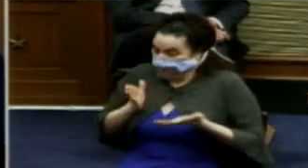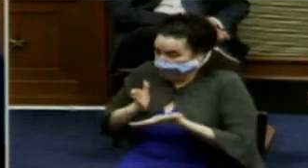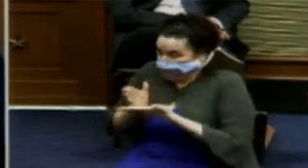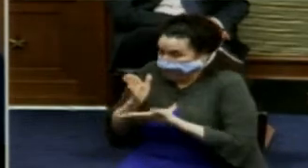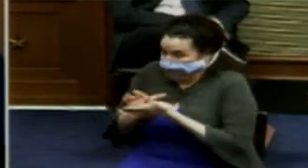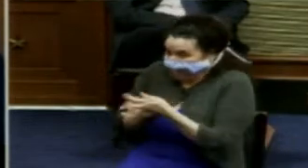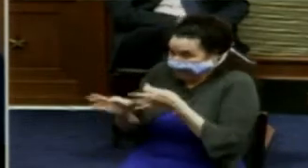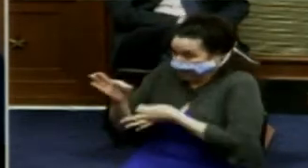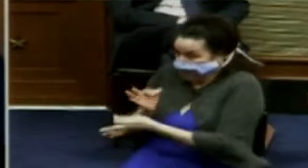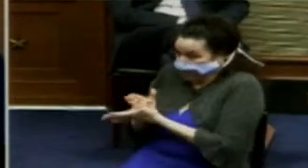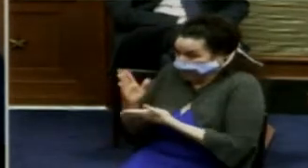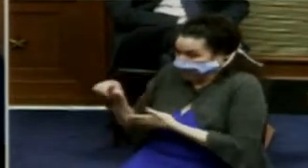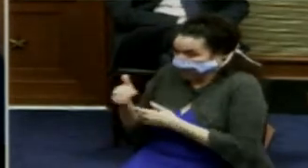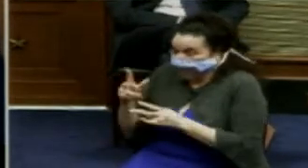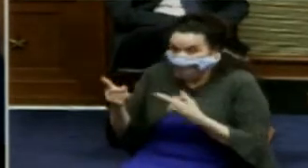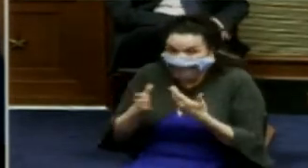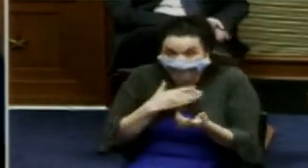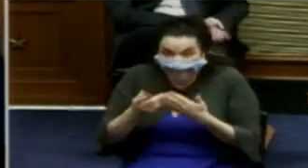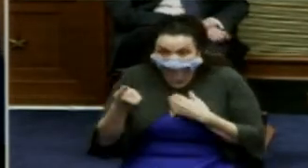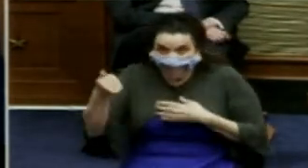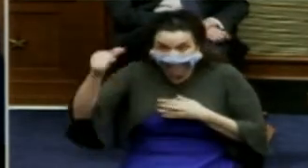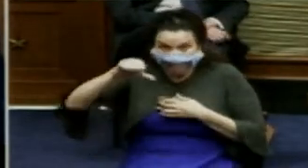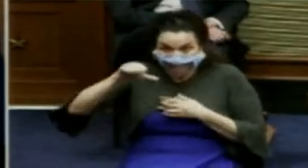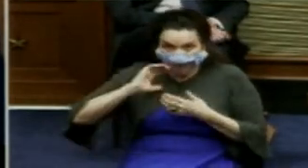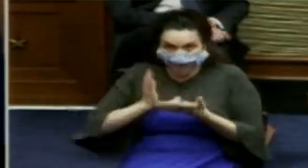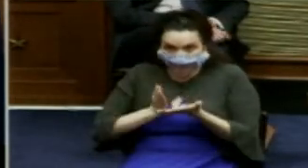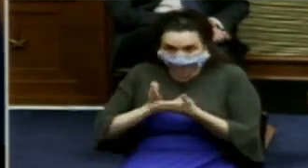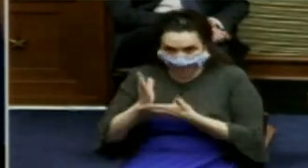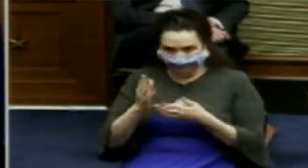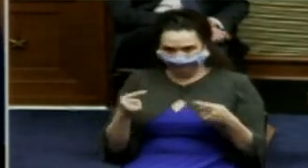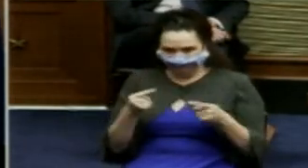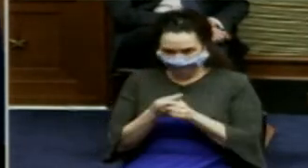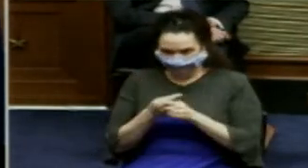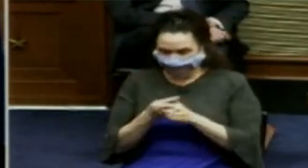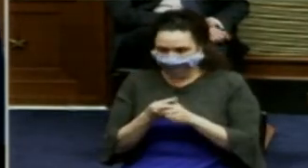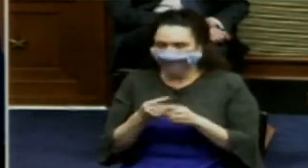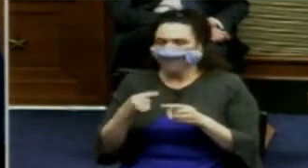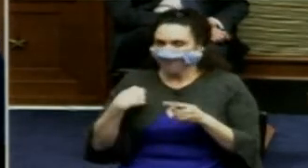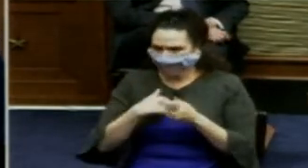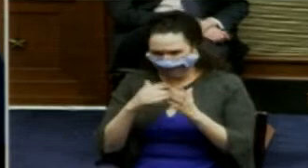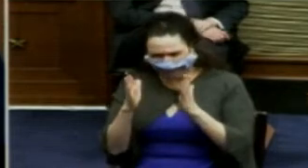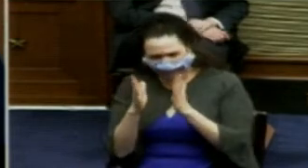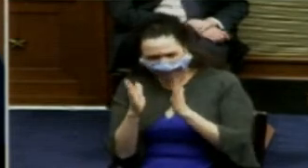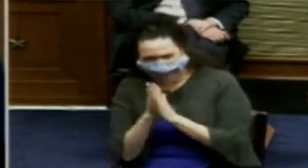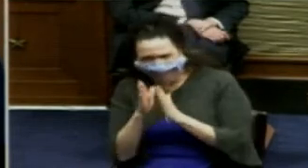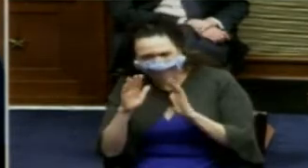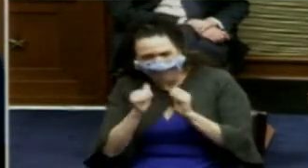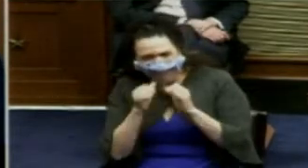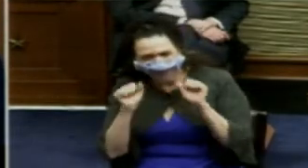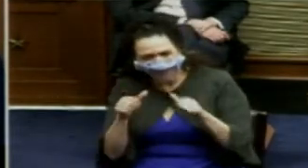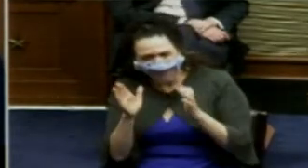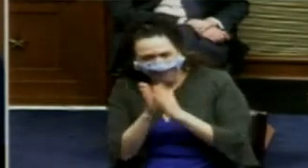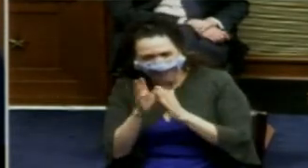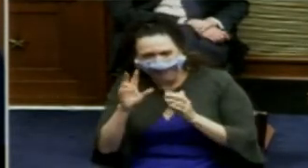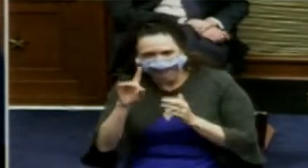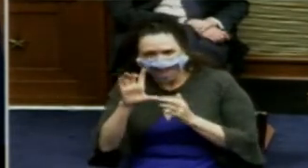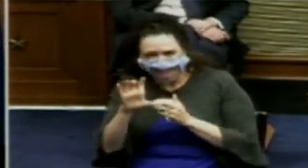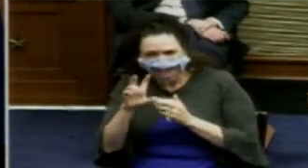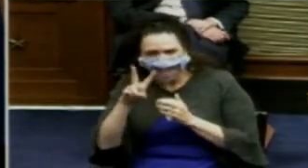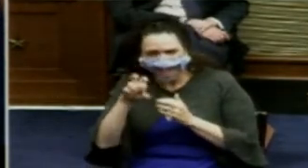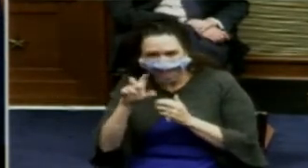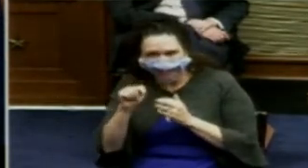those rights ourselves. To those who oppose DC statehood, I respectfully ask, how can you ask DC veterans to keep carrying the burden